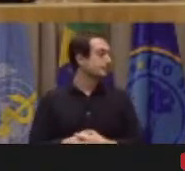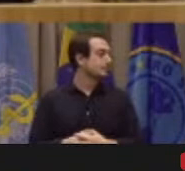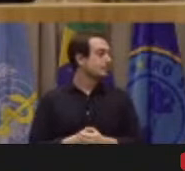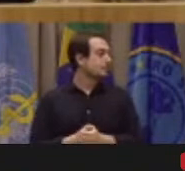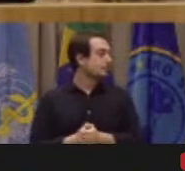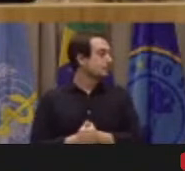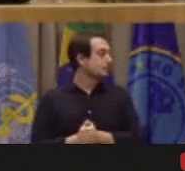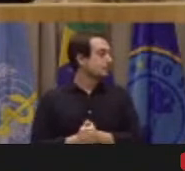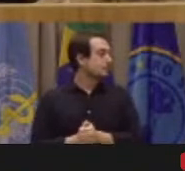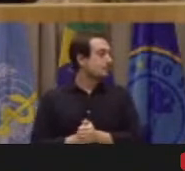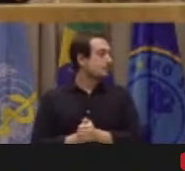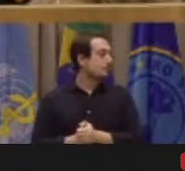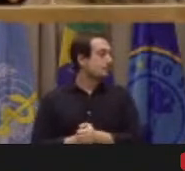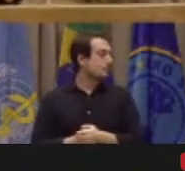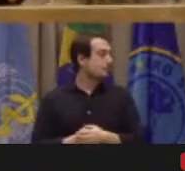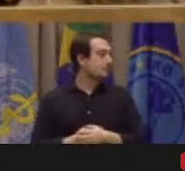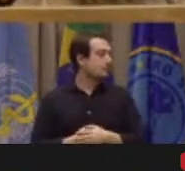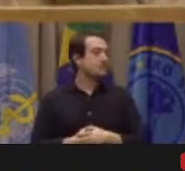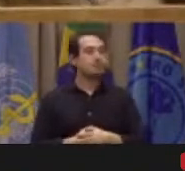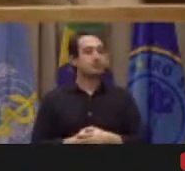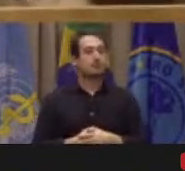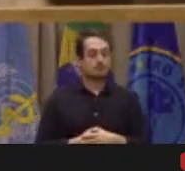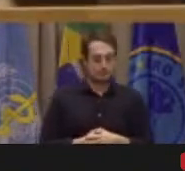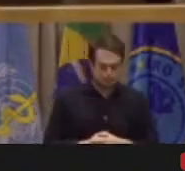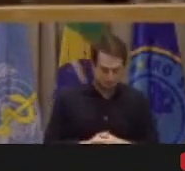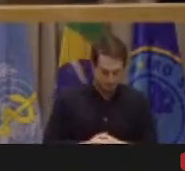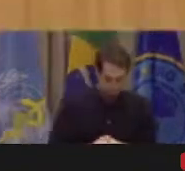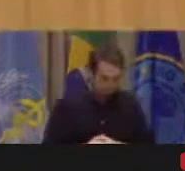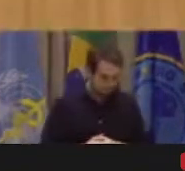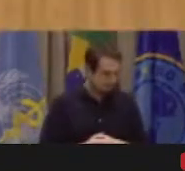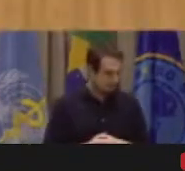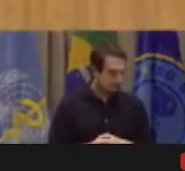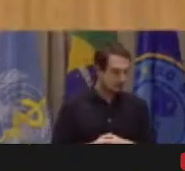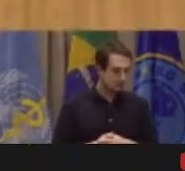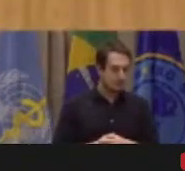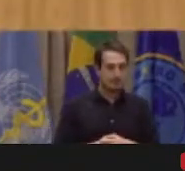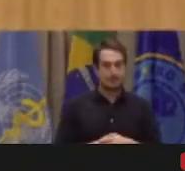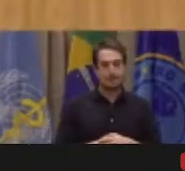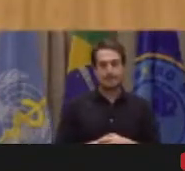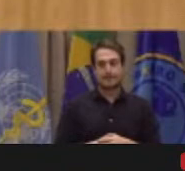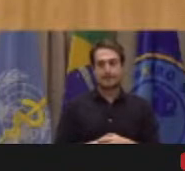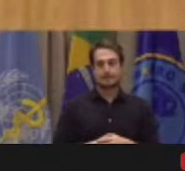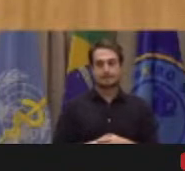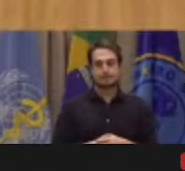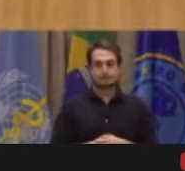I thank you, Professor. I'll give it to Jailson right now.